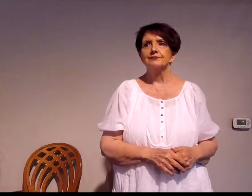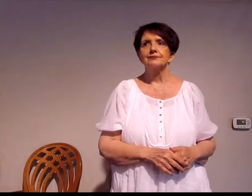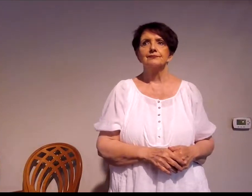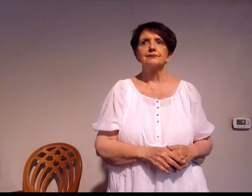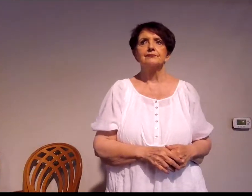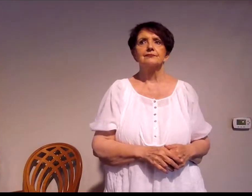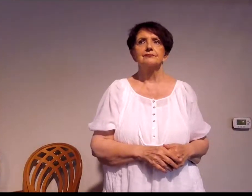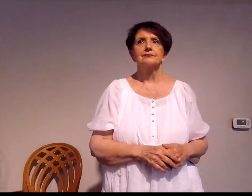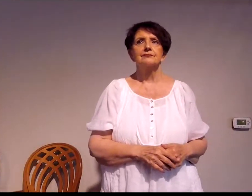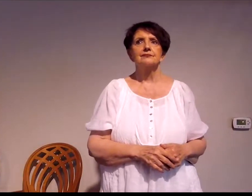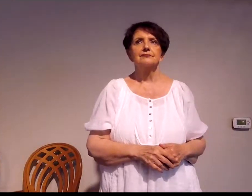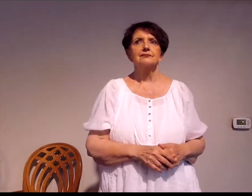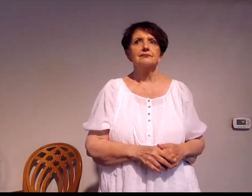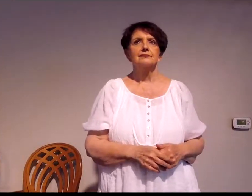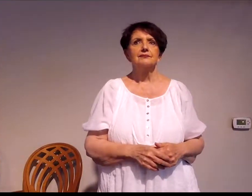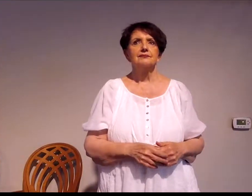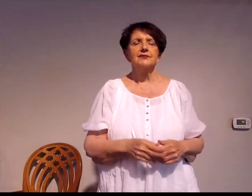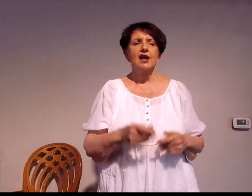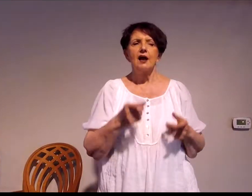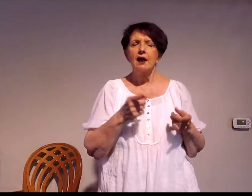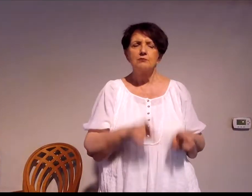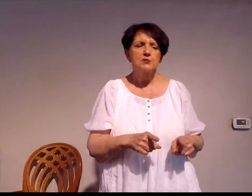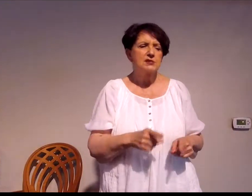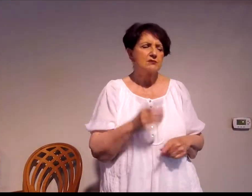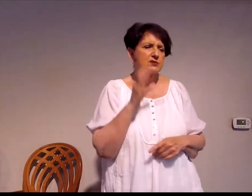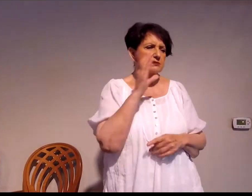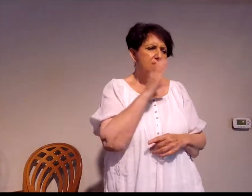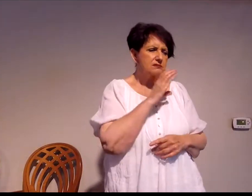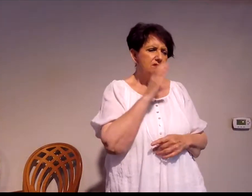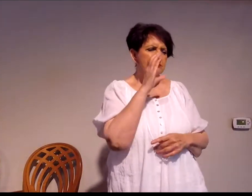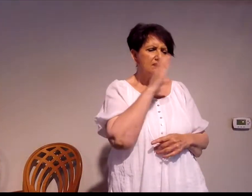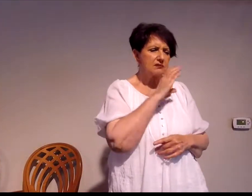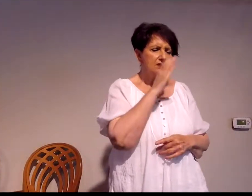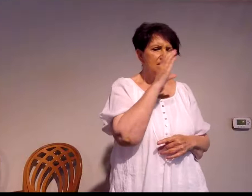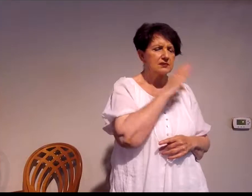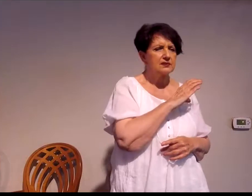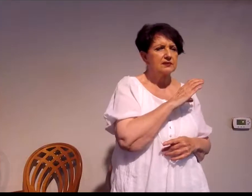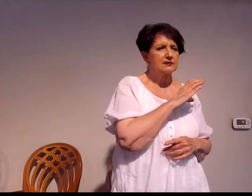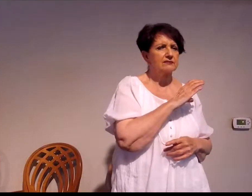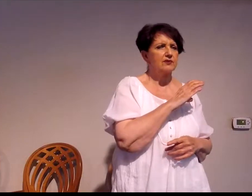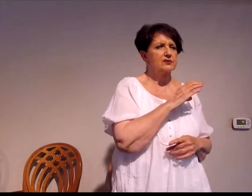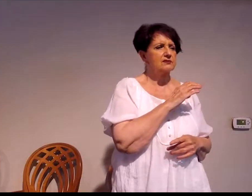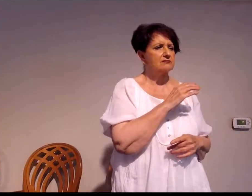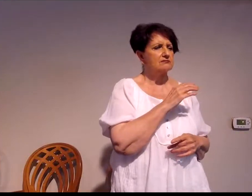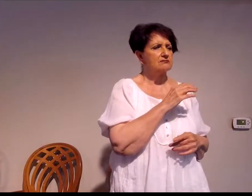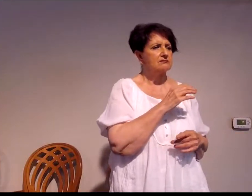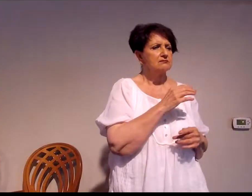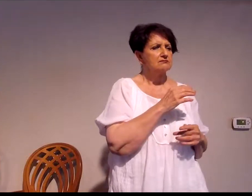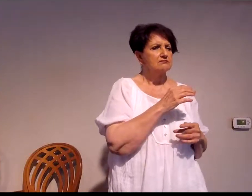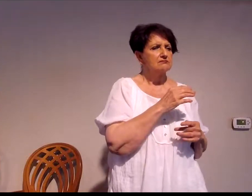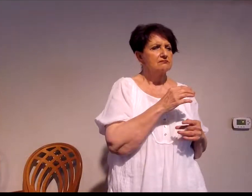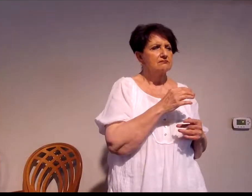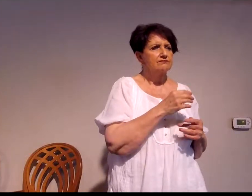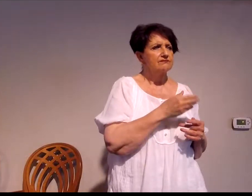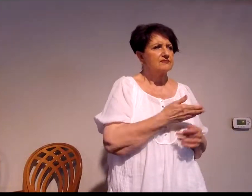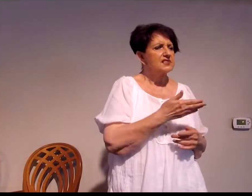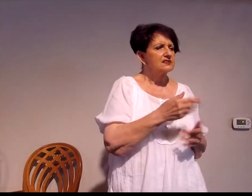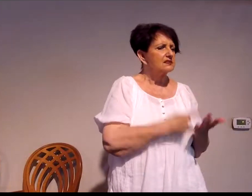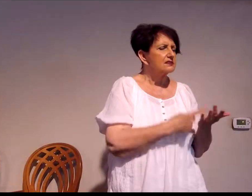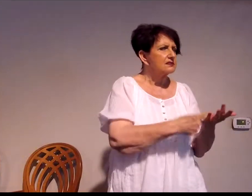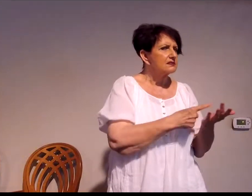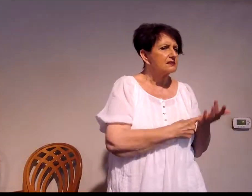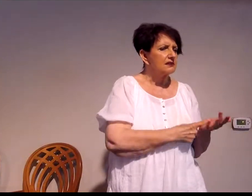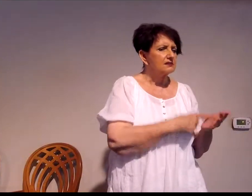So when I was looking for some depth in this topic along with